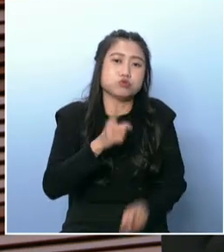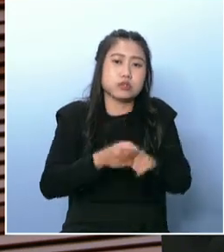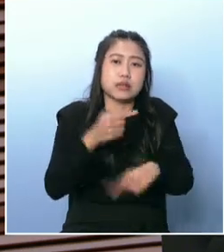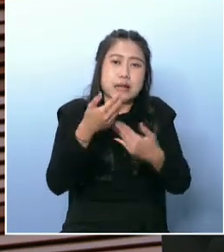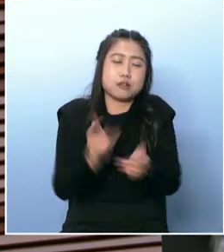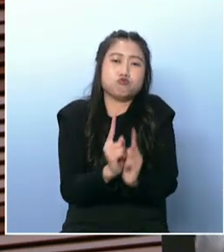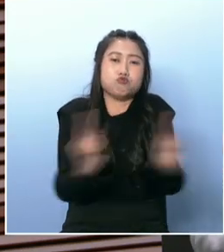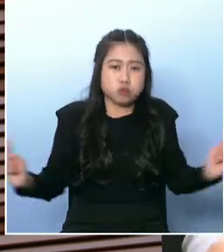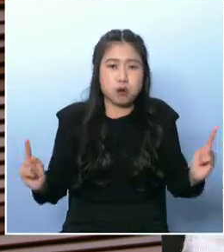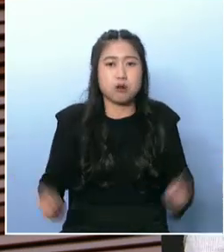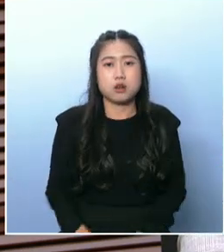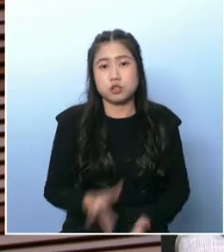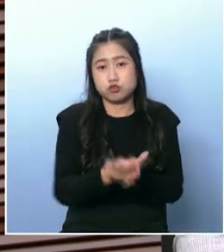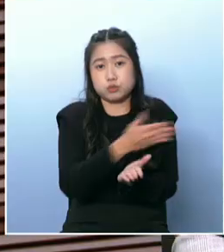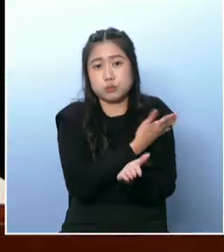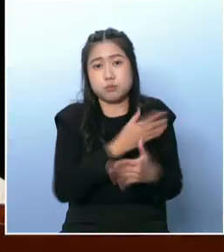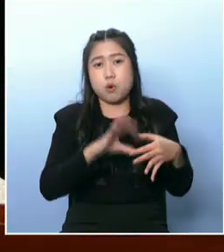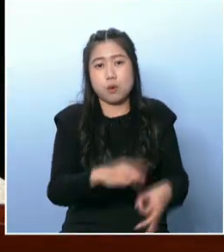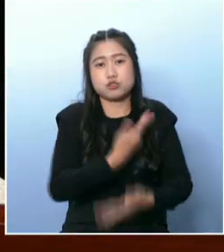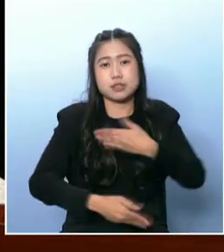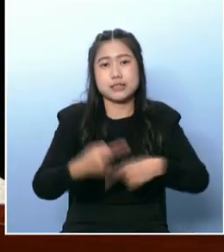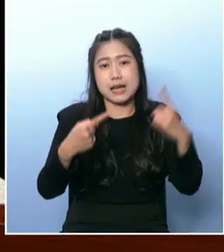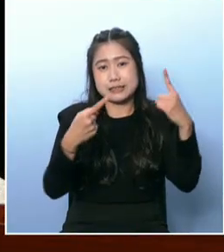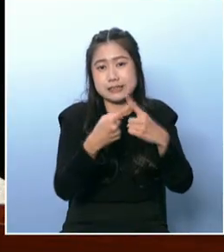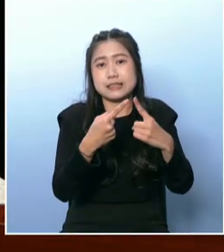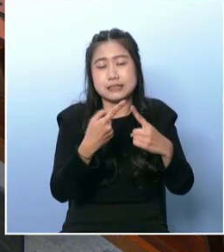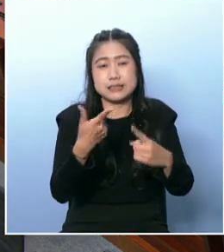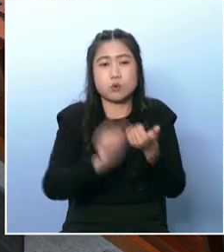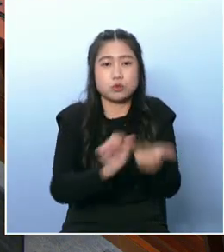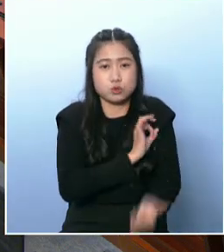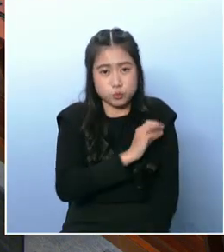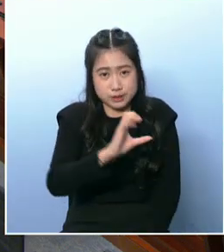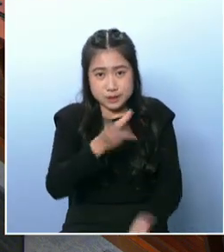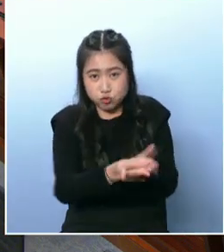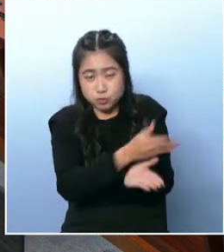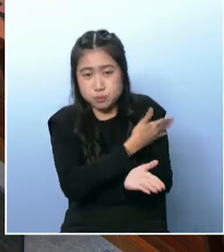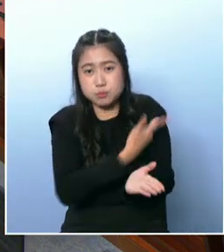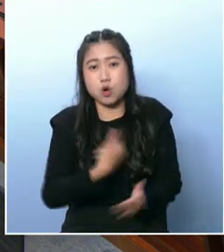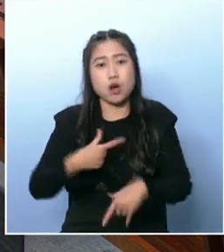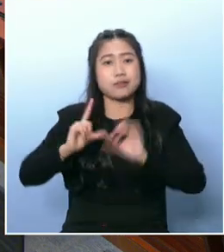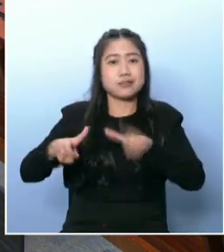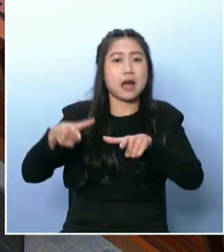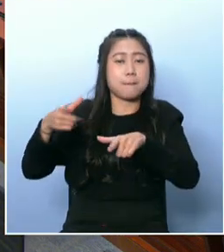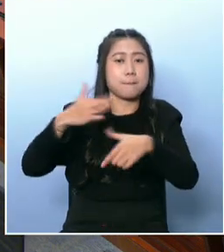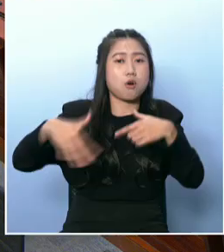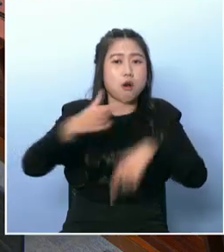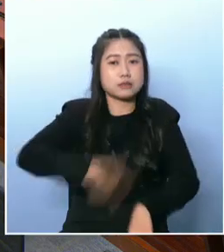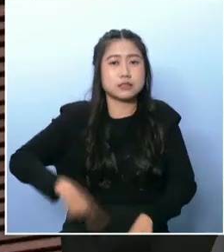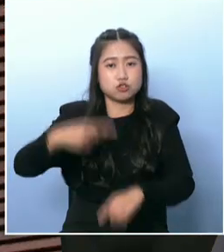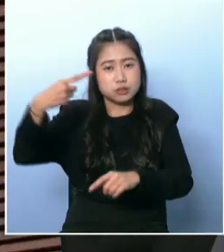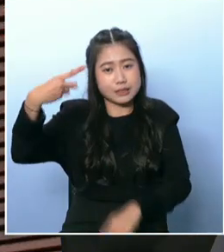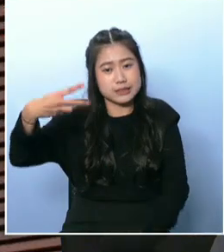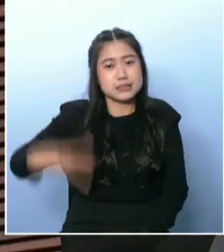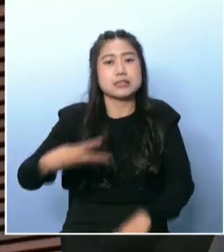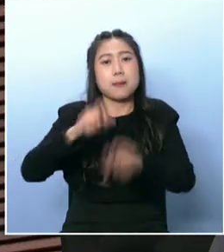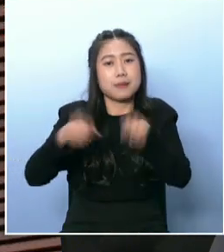administration would need to look at the issue in the longer term. So I would defer to the Commissioner for the PWD Commission.